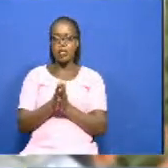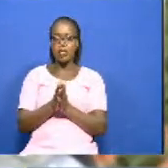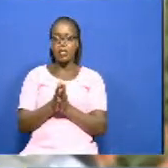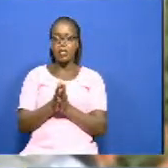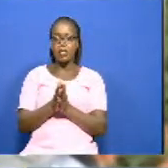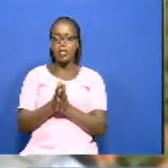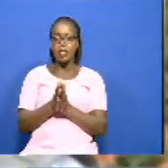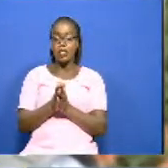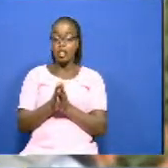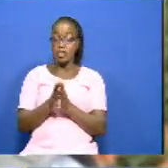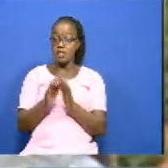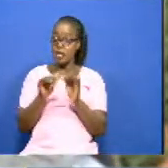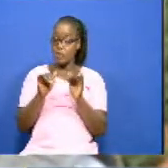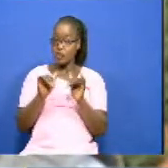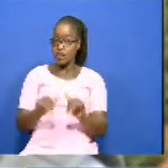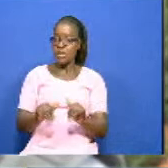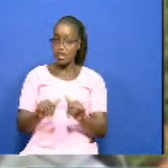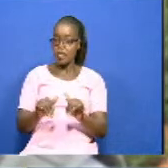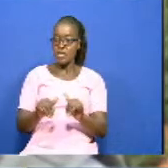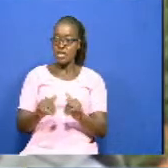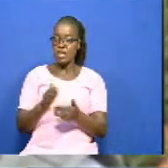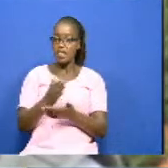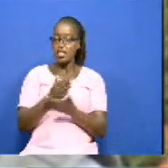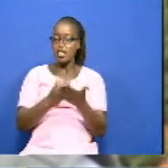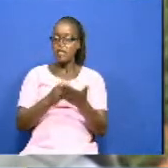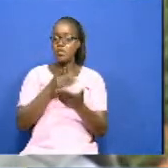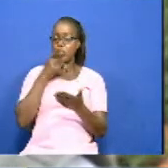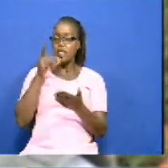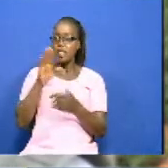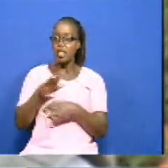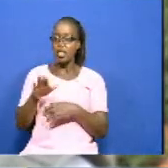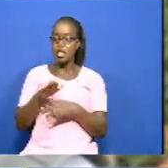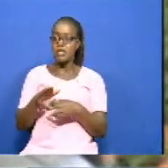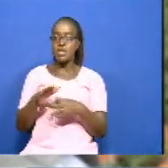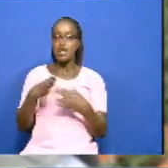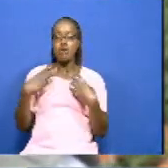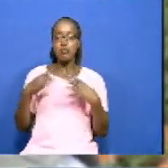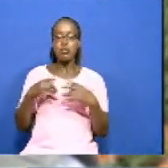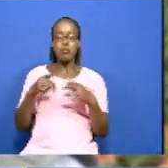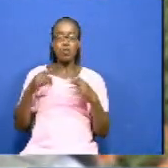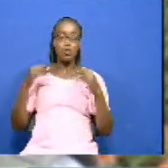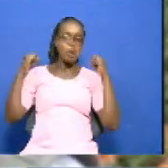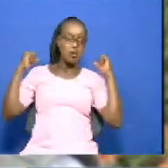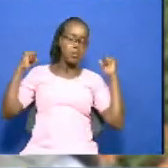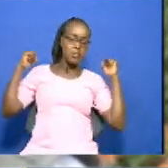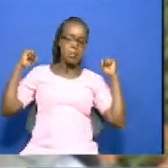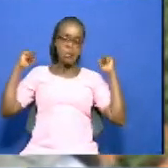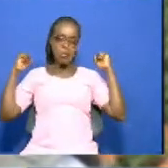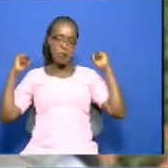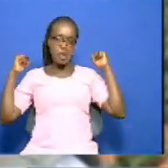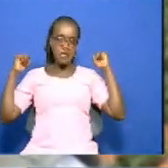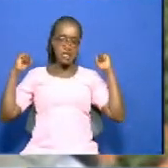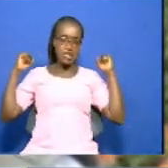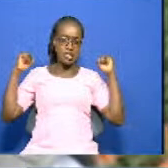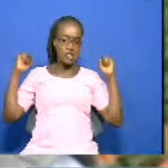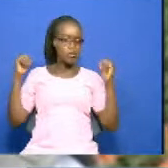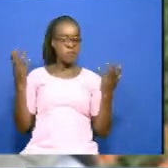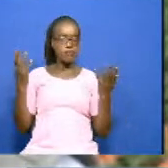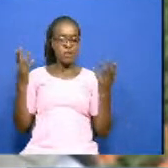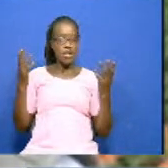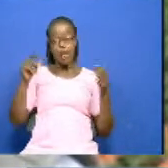semi-arid region which mostly people are pastoralists. These people keep goats,